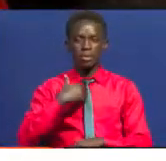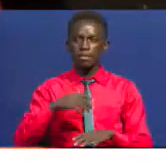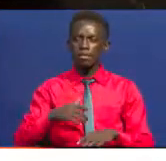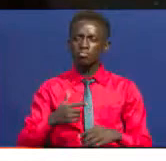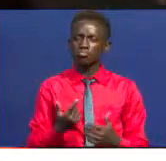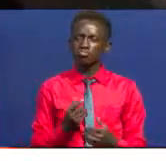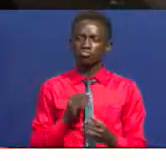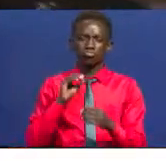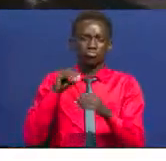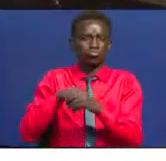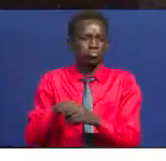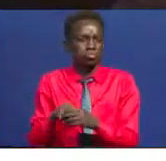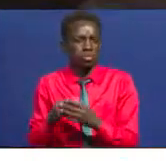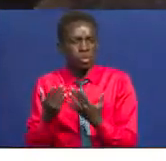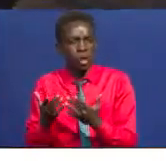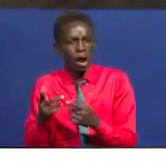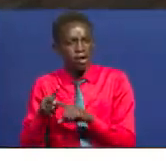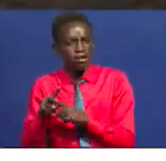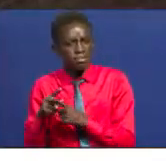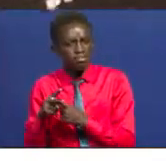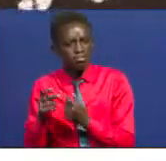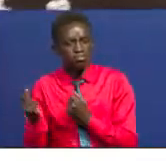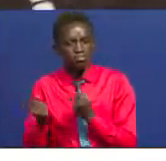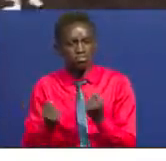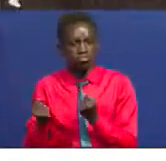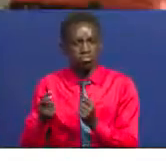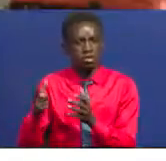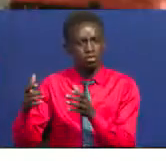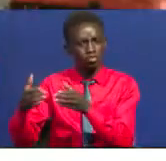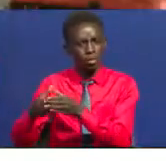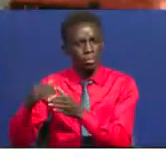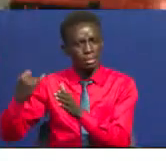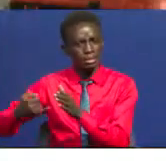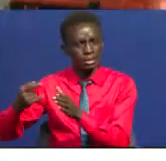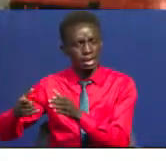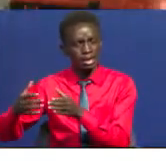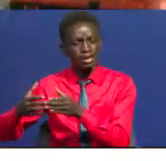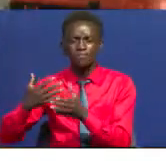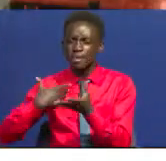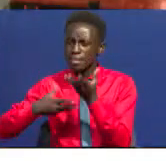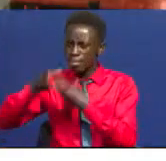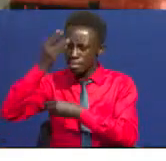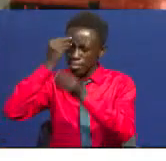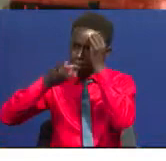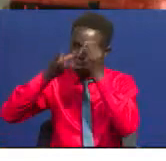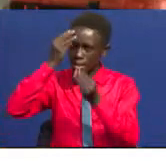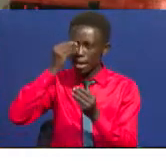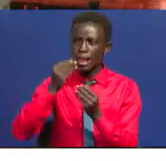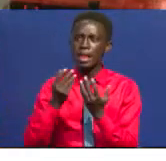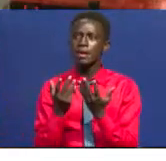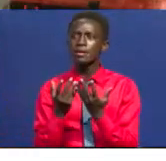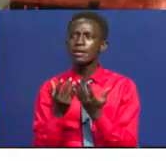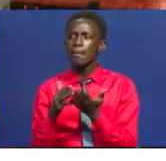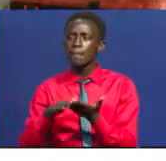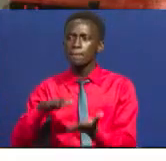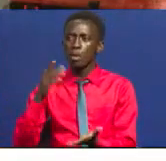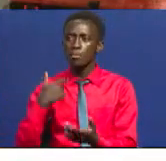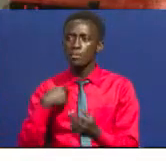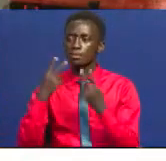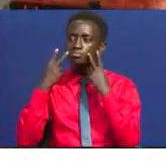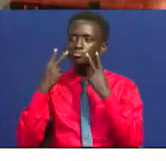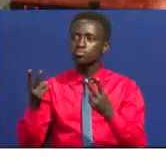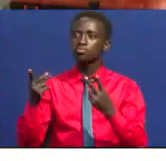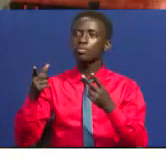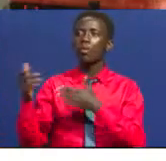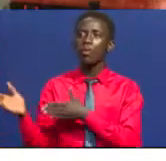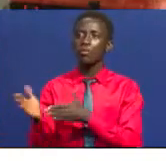automotive industry, and the desire to learn more about the hybrid was still there, and I saw an opportunity.